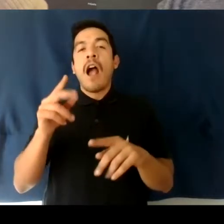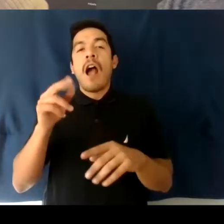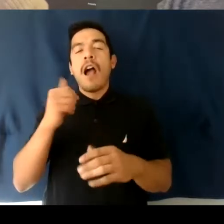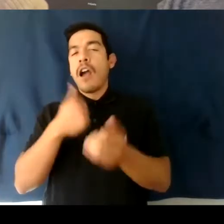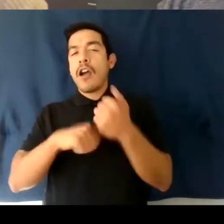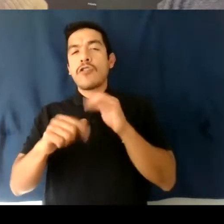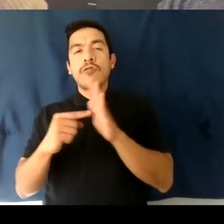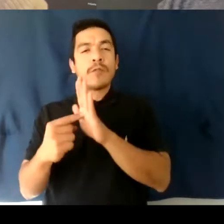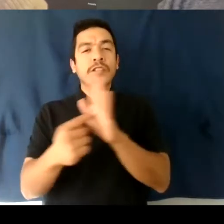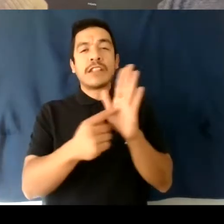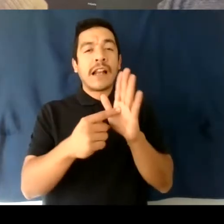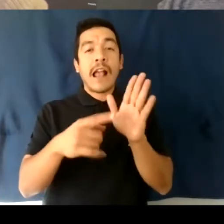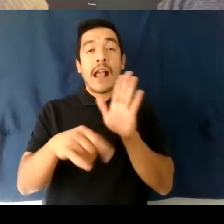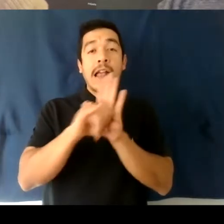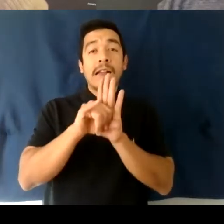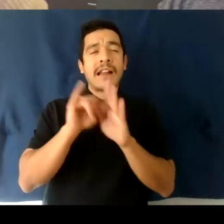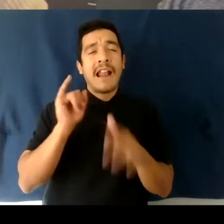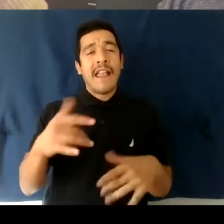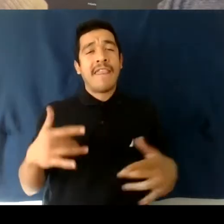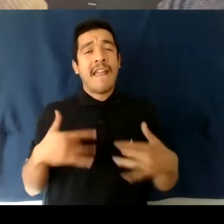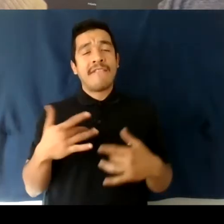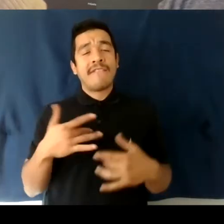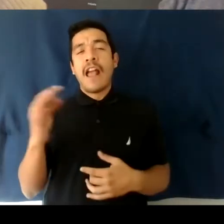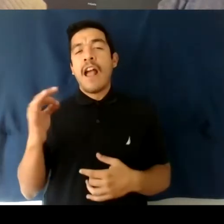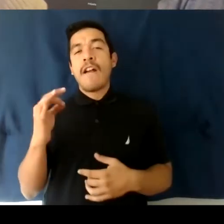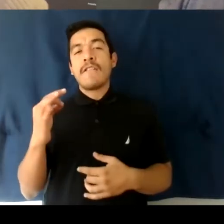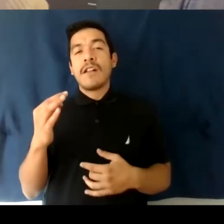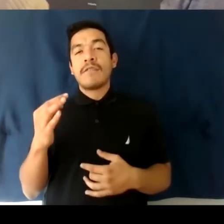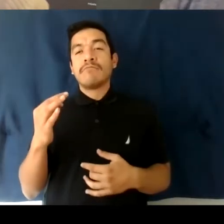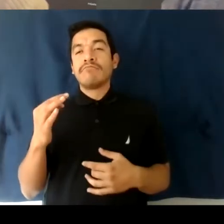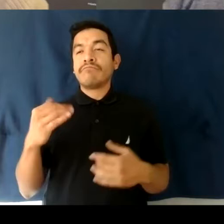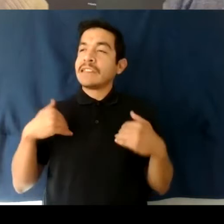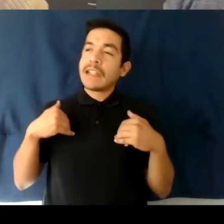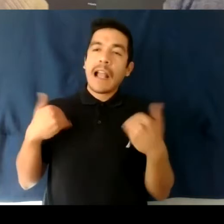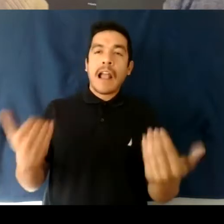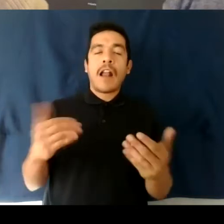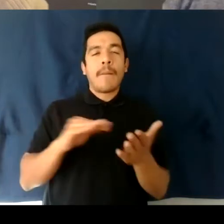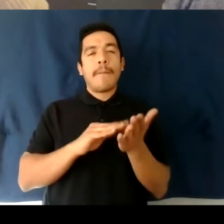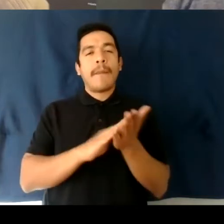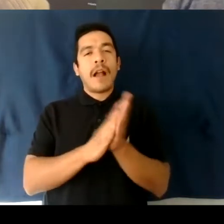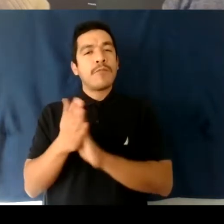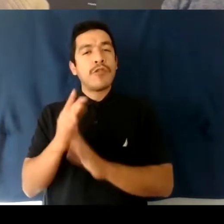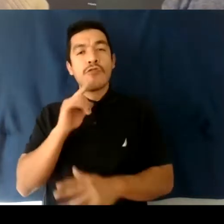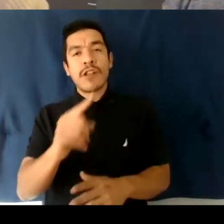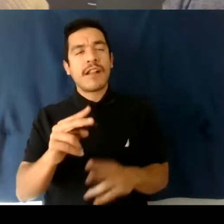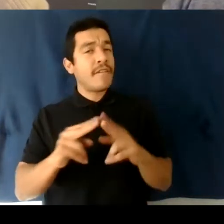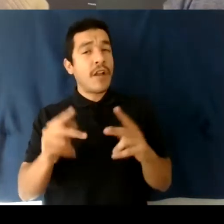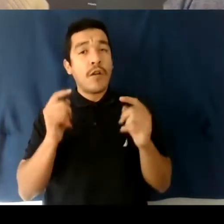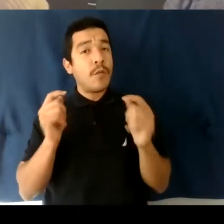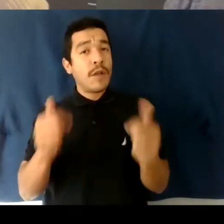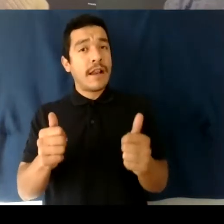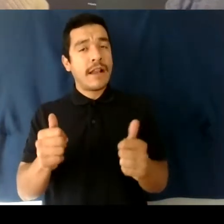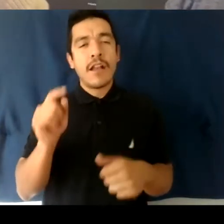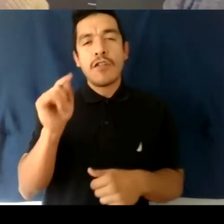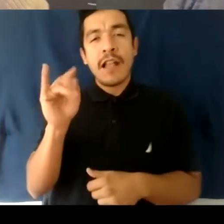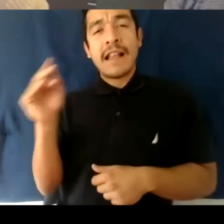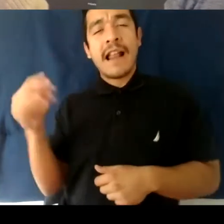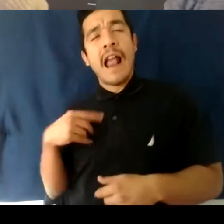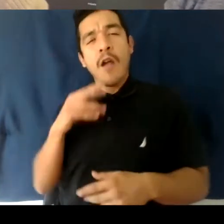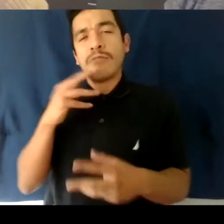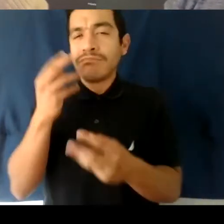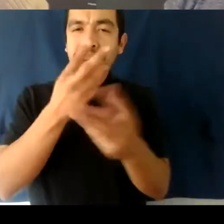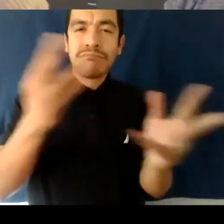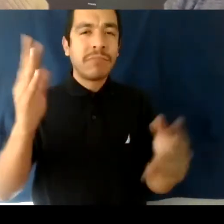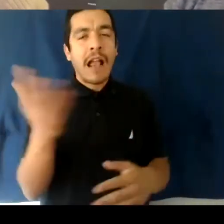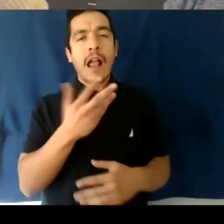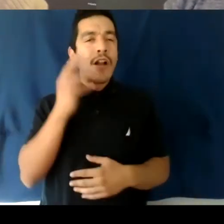included, that feeling of burnout can become real very quickly. So today, Tatiana and I are just going to share a few of our experiences and tips